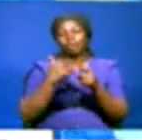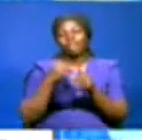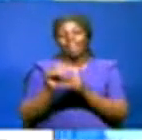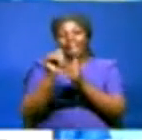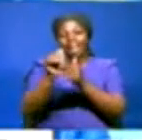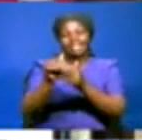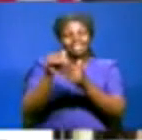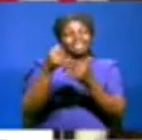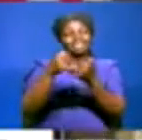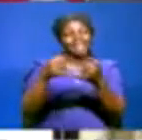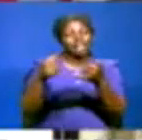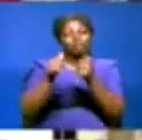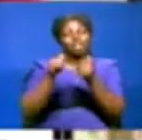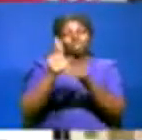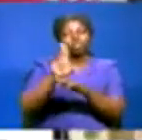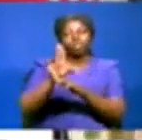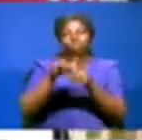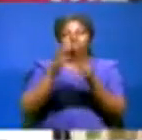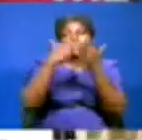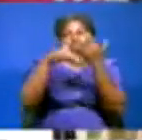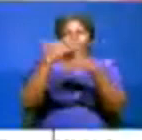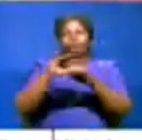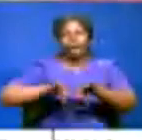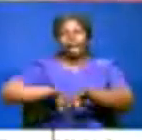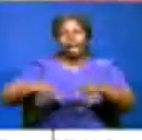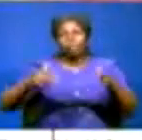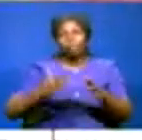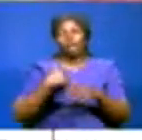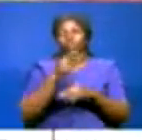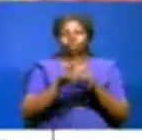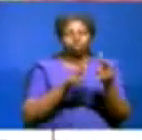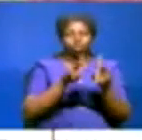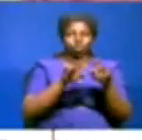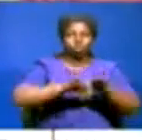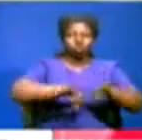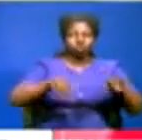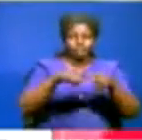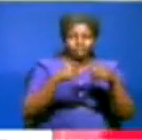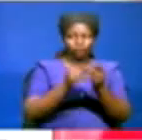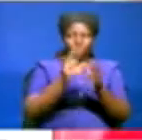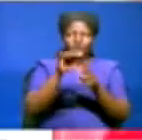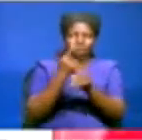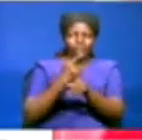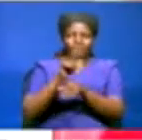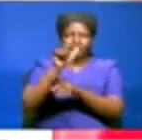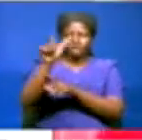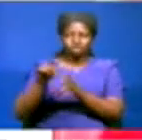to qualify a swimmer. The event, which has attracted 22 swimming teams from various regions in Nairobi County, will end tomorrow.